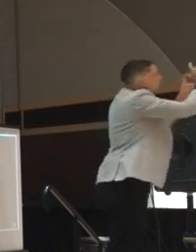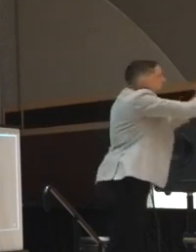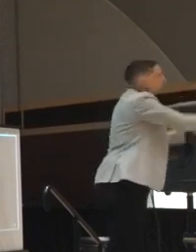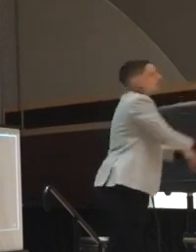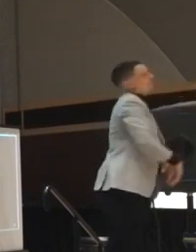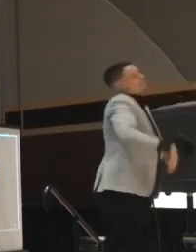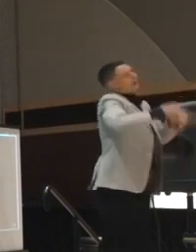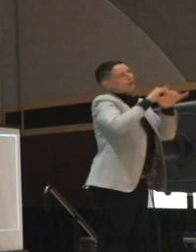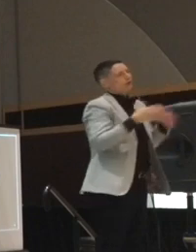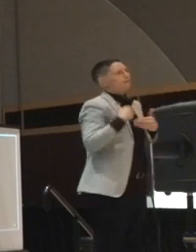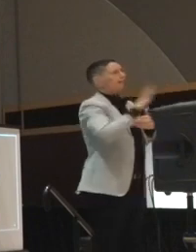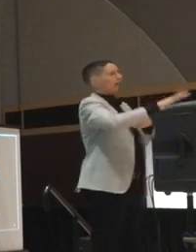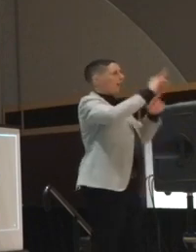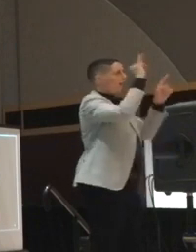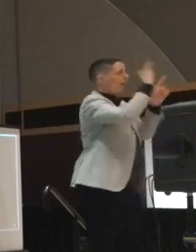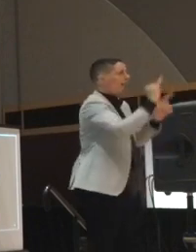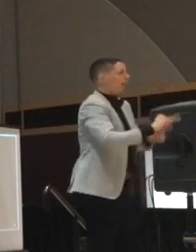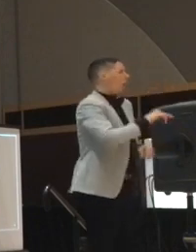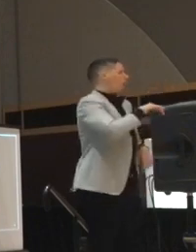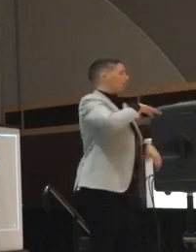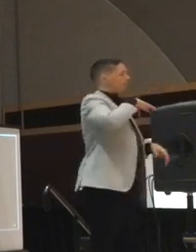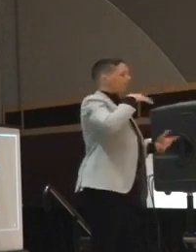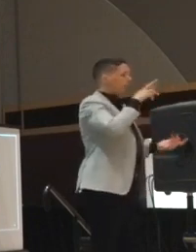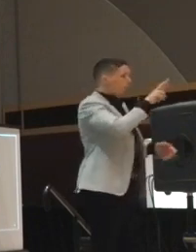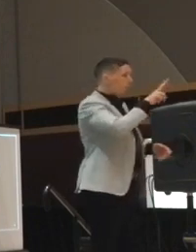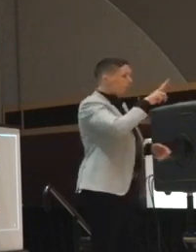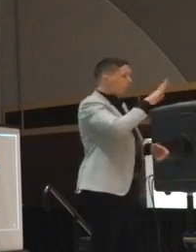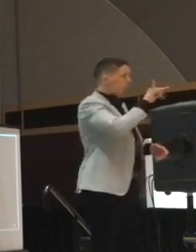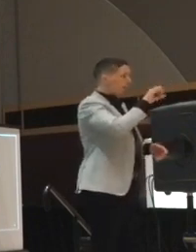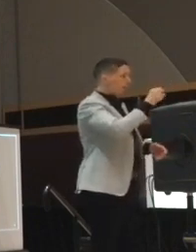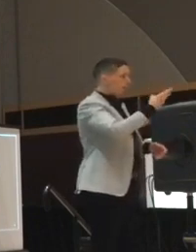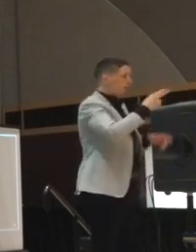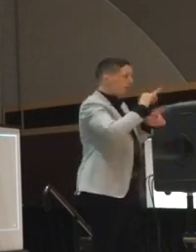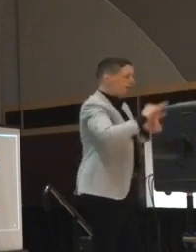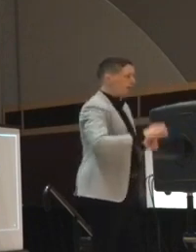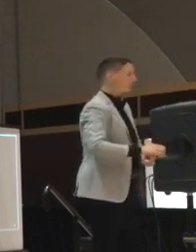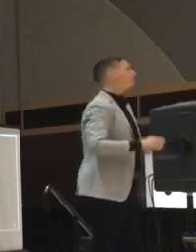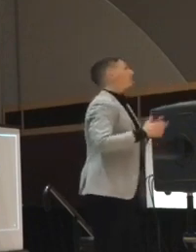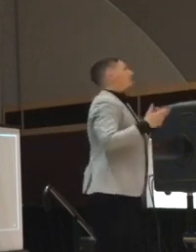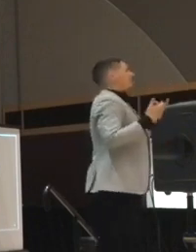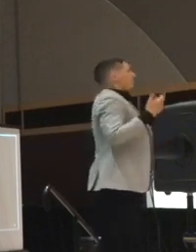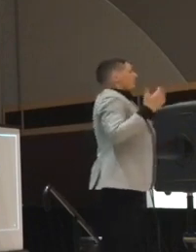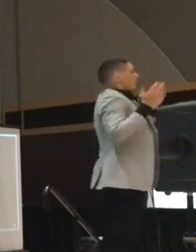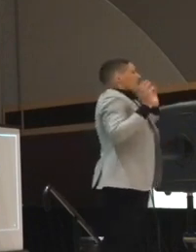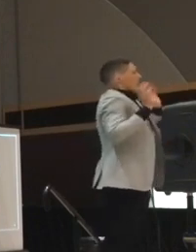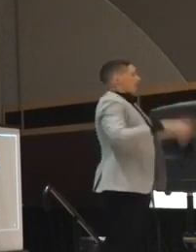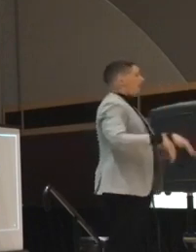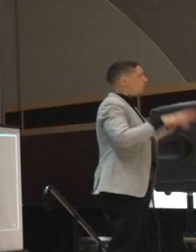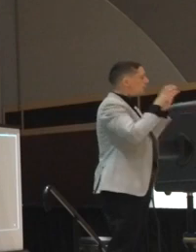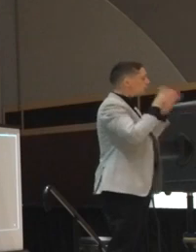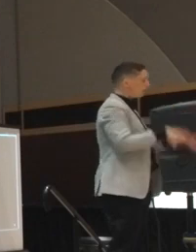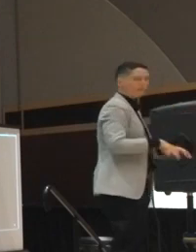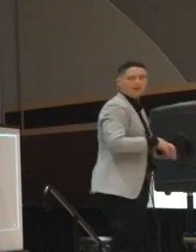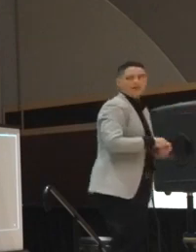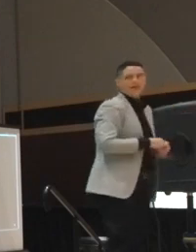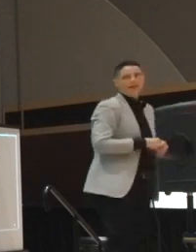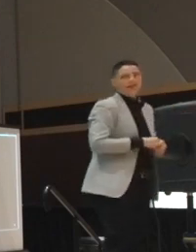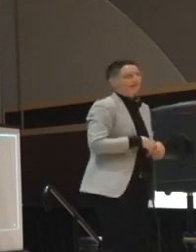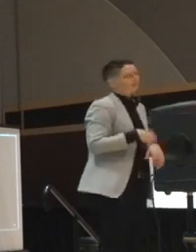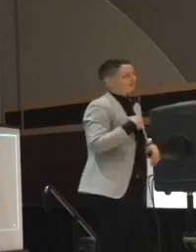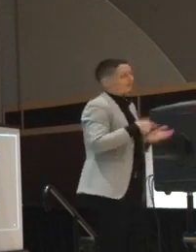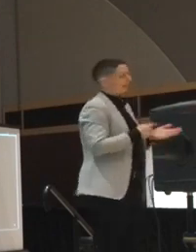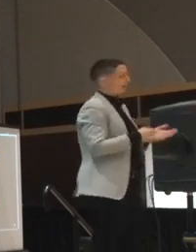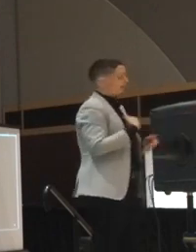rubbishy jargon. Let's just write about it, you know, like impact with train, really. I saw that, I'm going, you've got to be